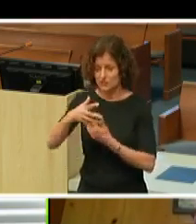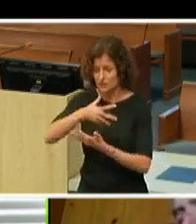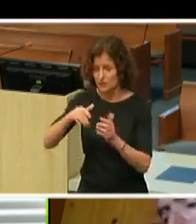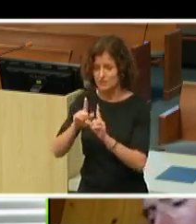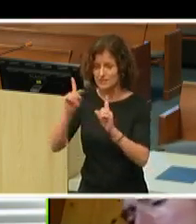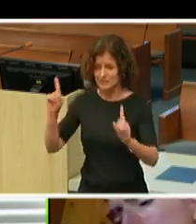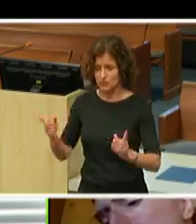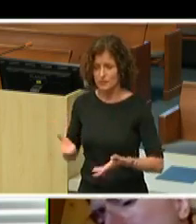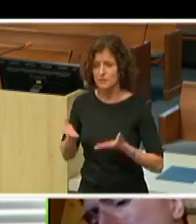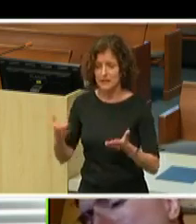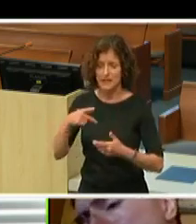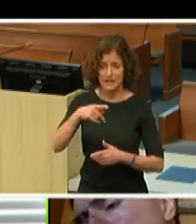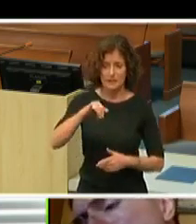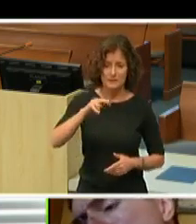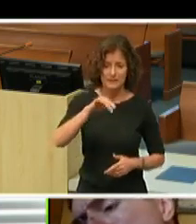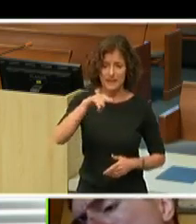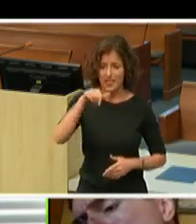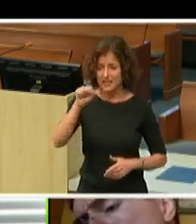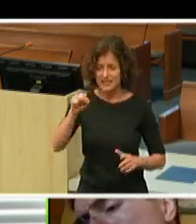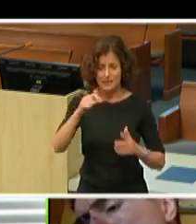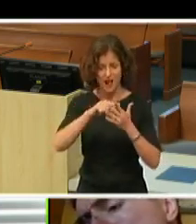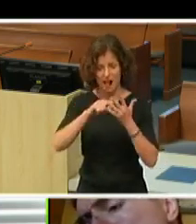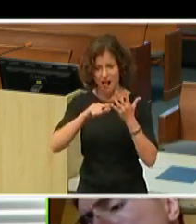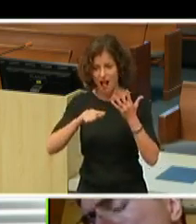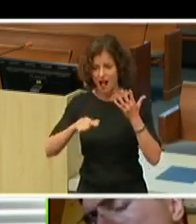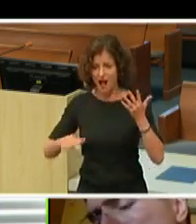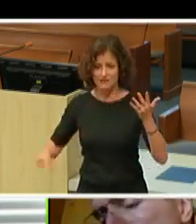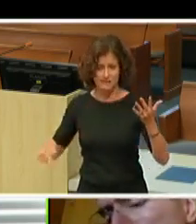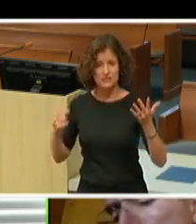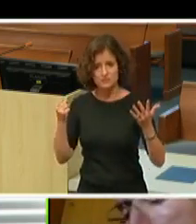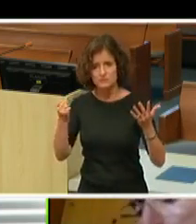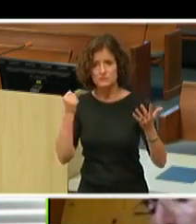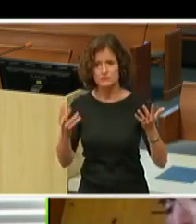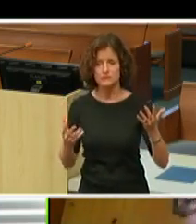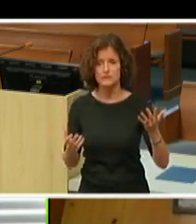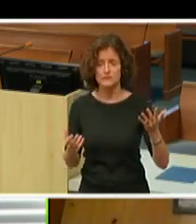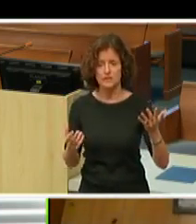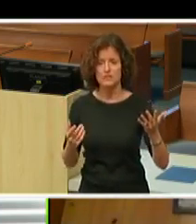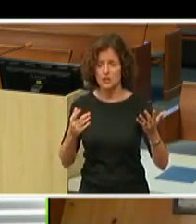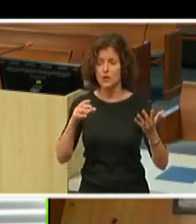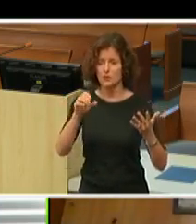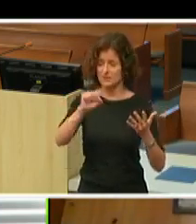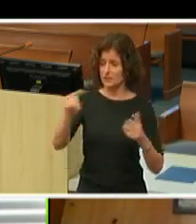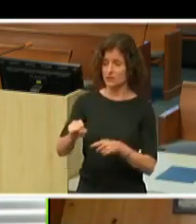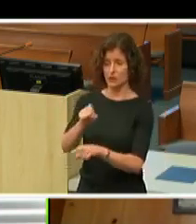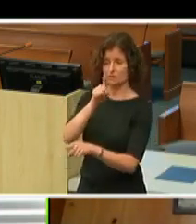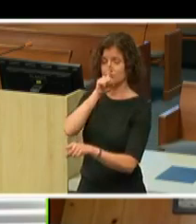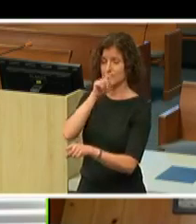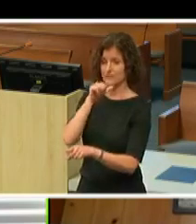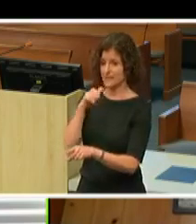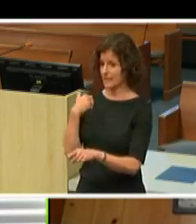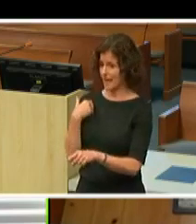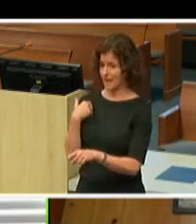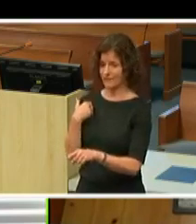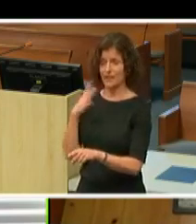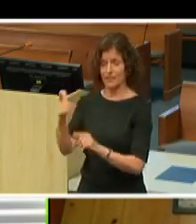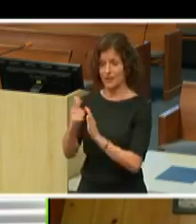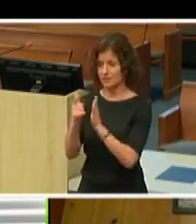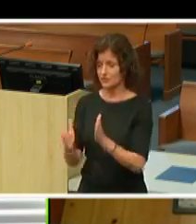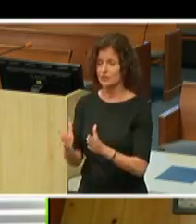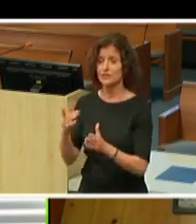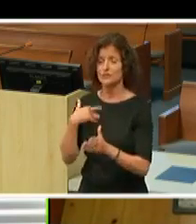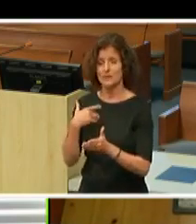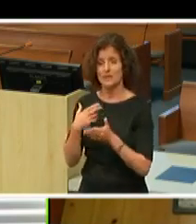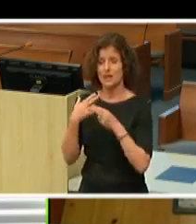recommendations. Pinellas, and that's P. You know, I can keep going. So Sarasota doesn't currently. Their attorney has taken what